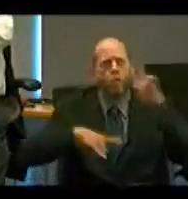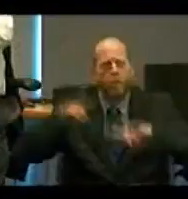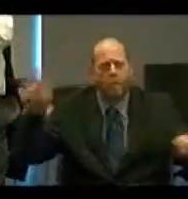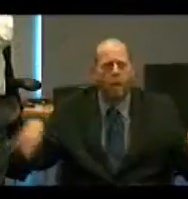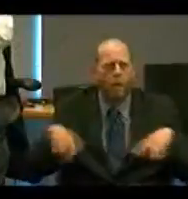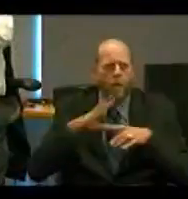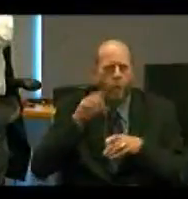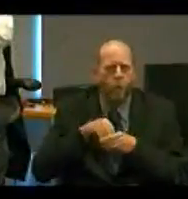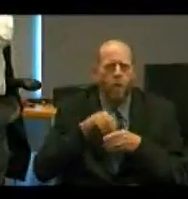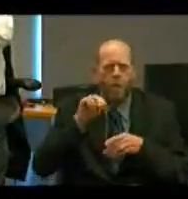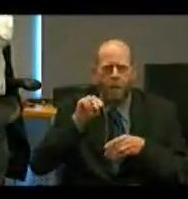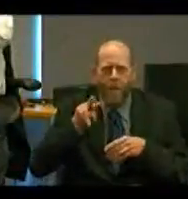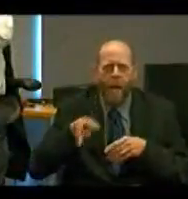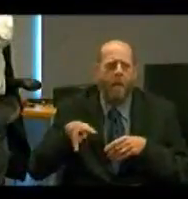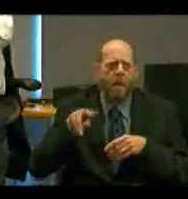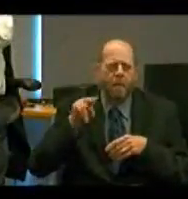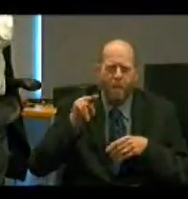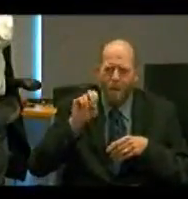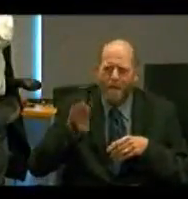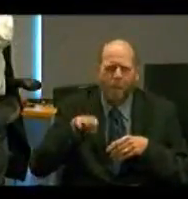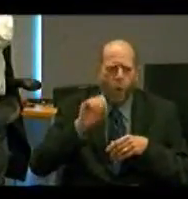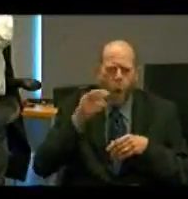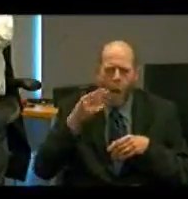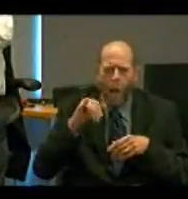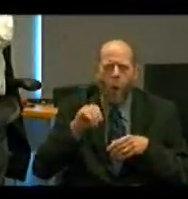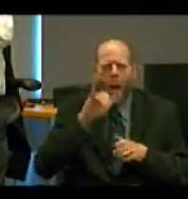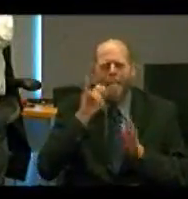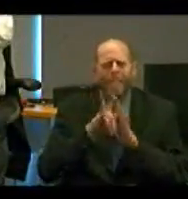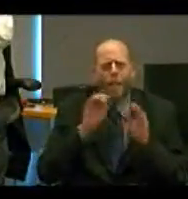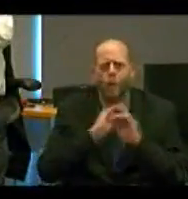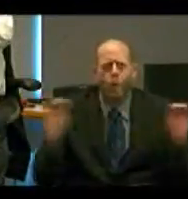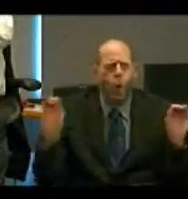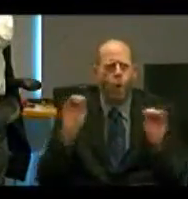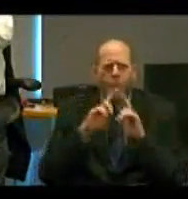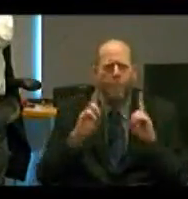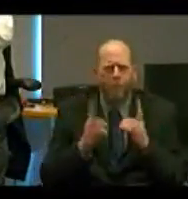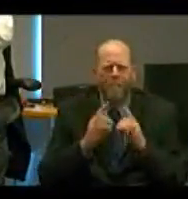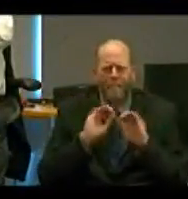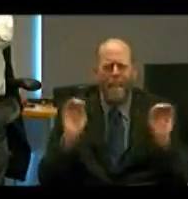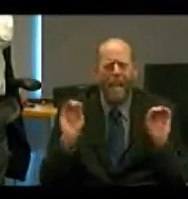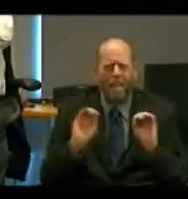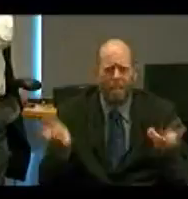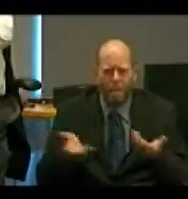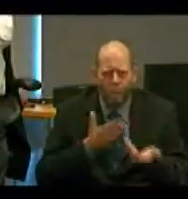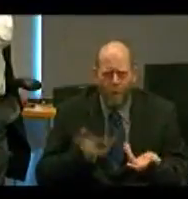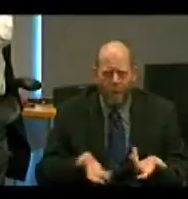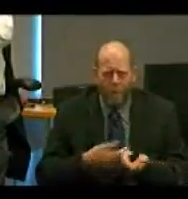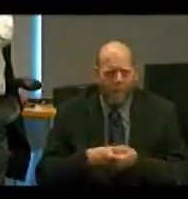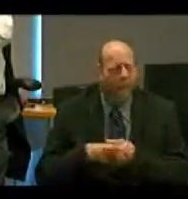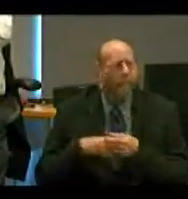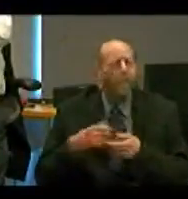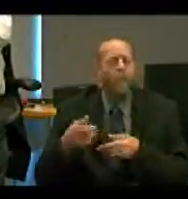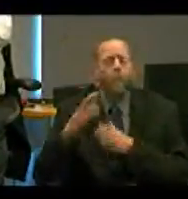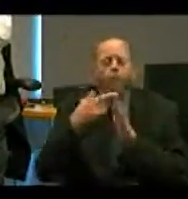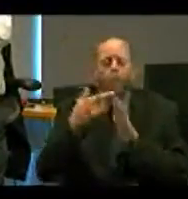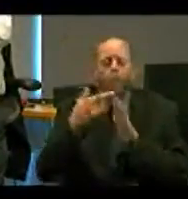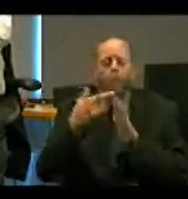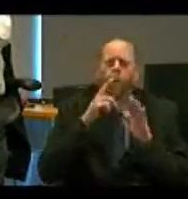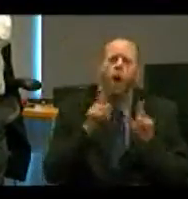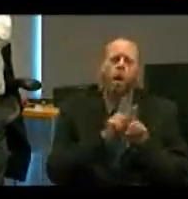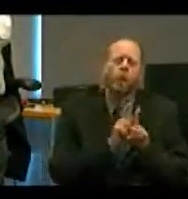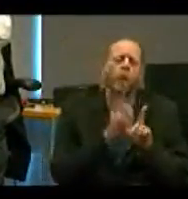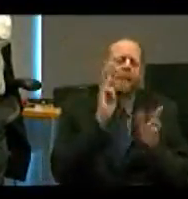including Nevada and Nebraska, Ohio, identified no districts, none whatsoever. And so the regulations were